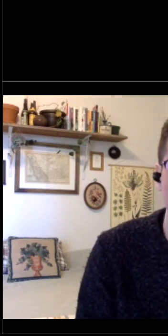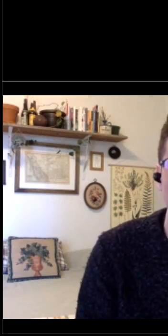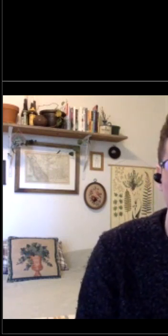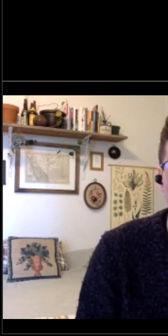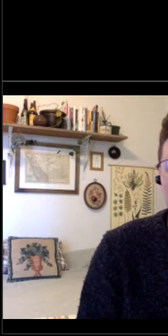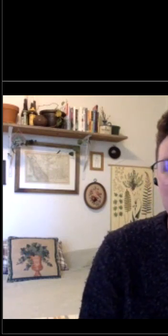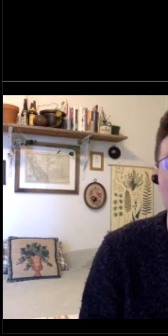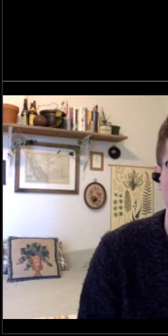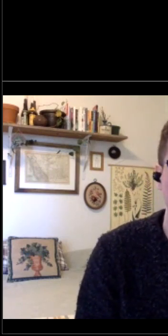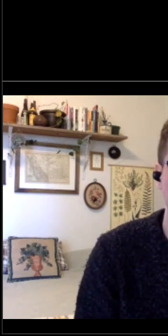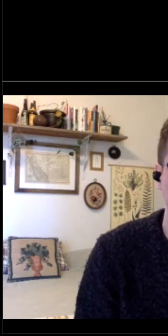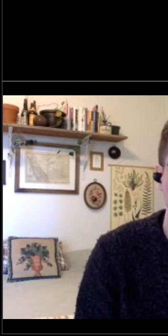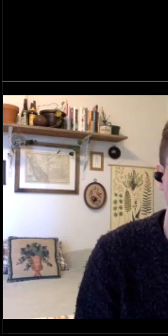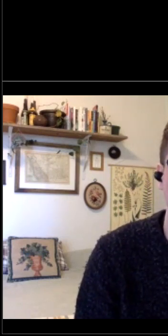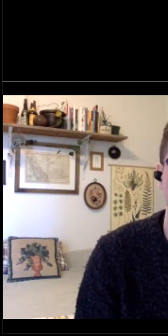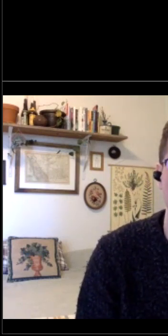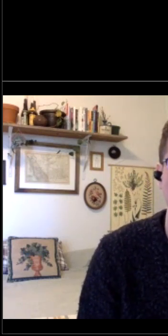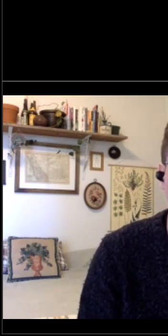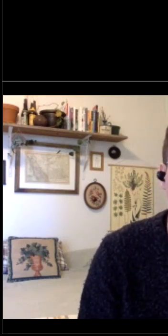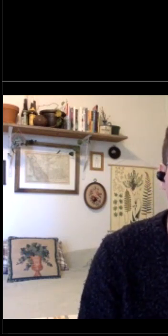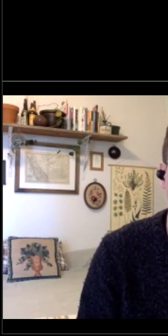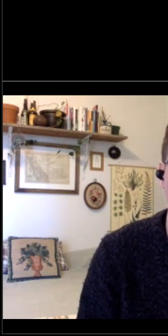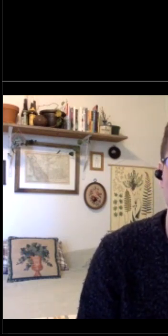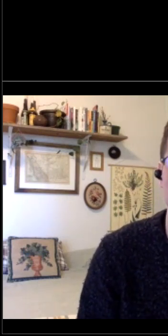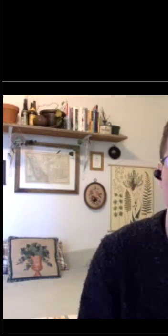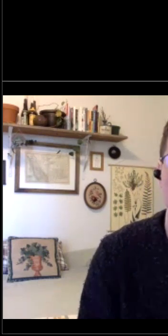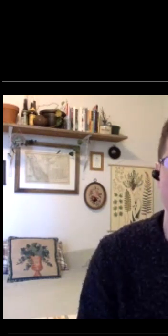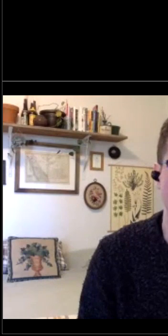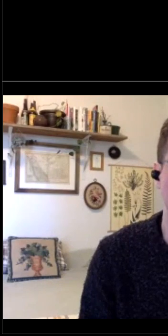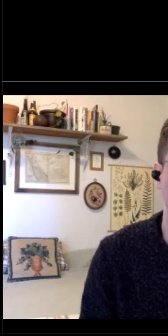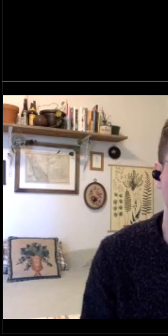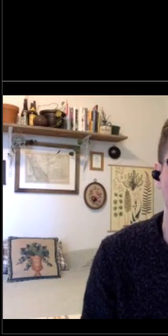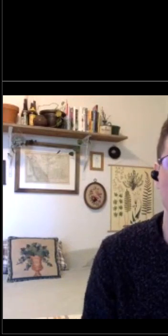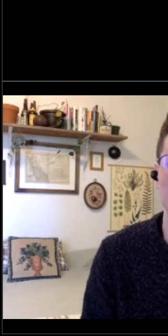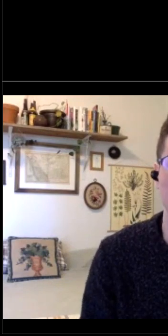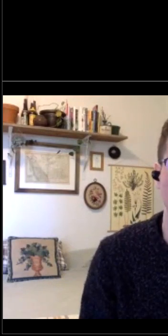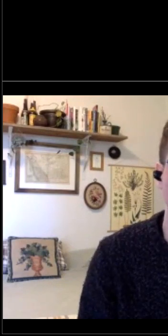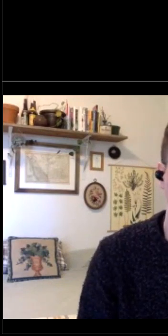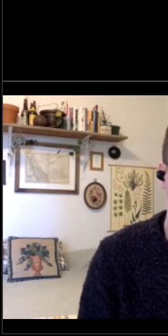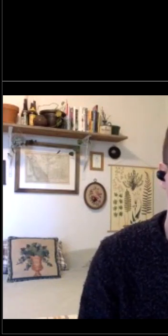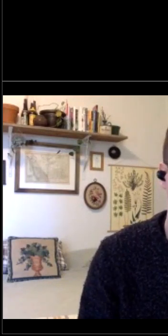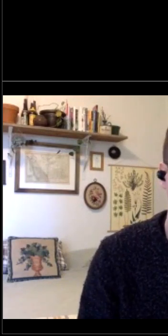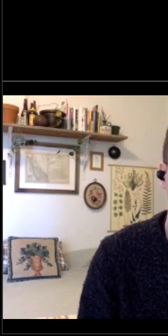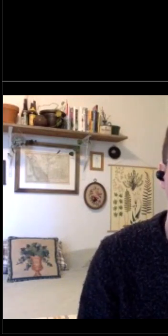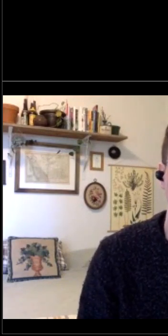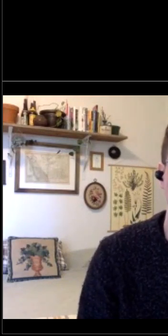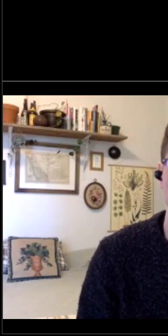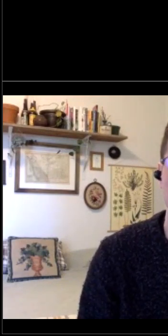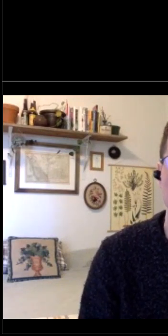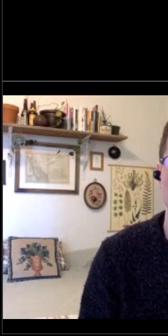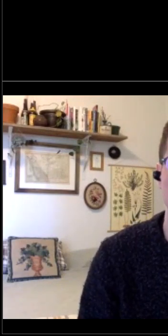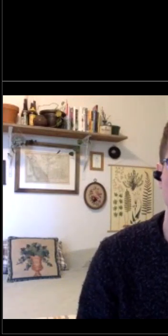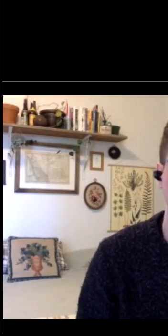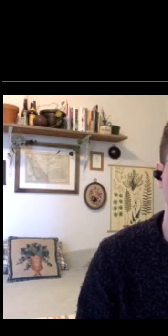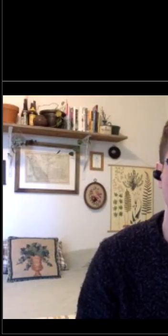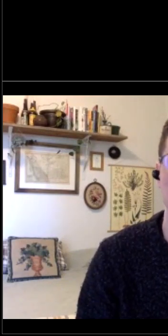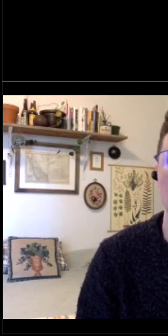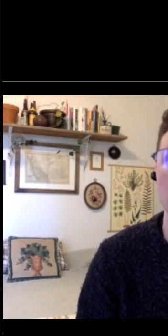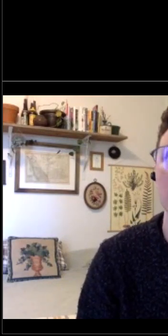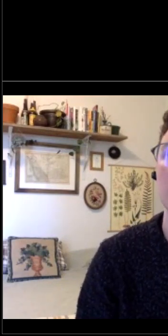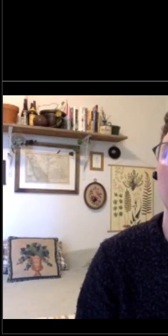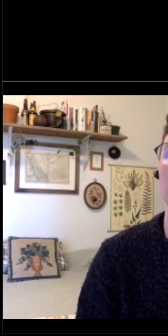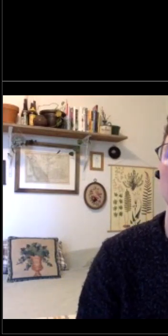like really straightforward advice, but like do try and integrate that information into how you view this person, how you understand this person, because I